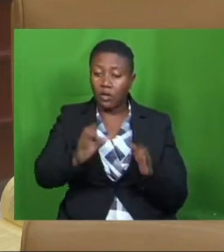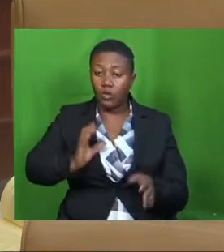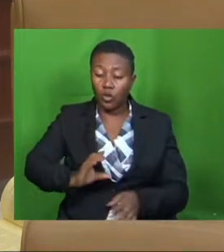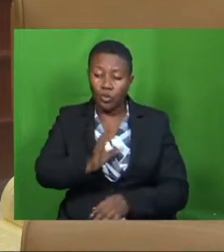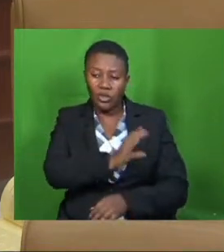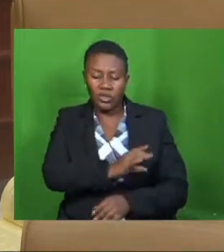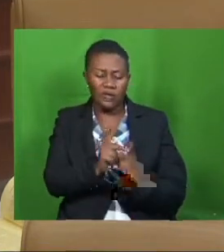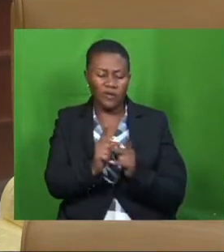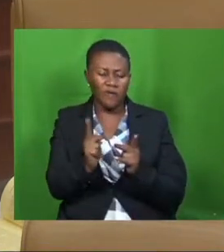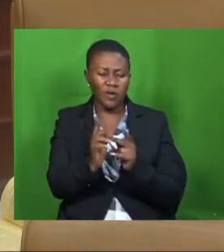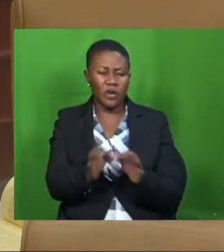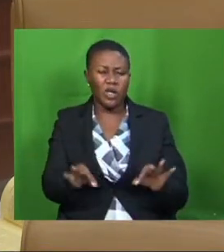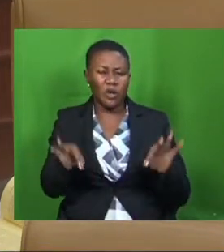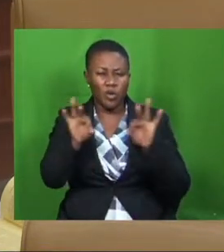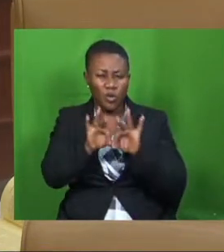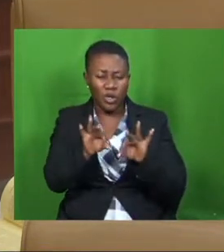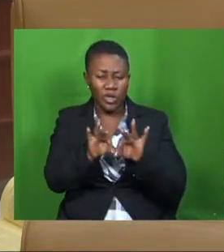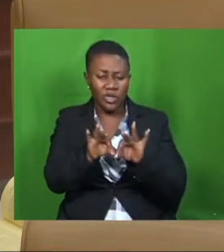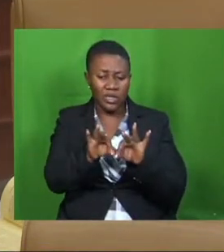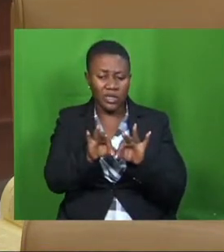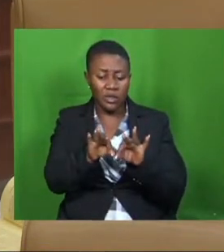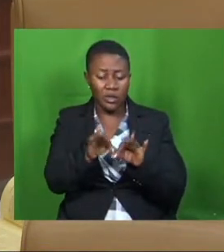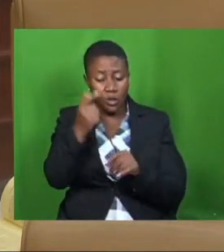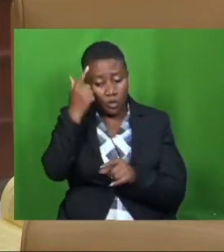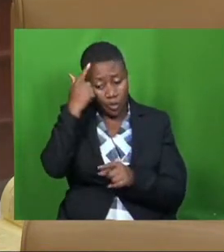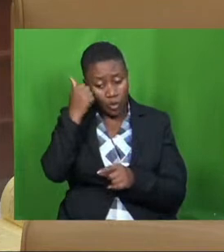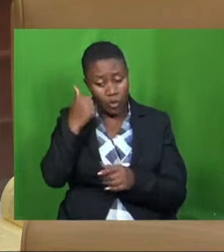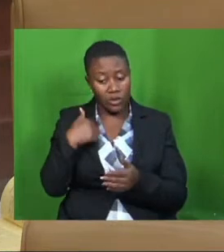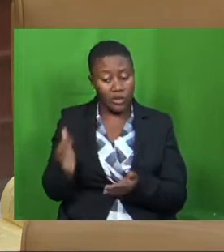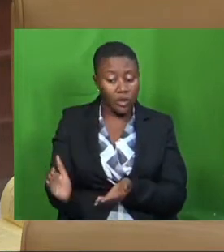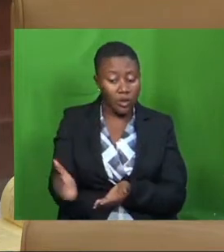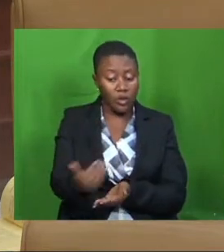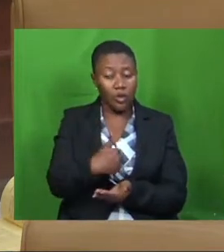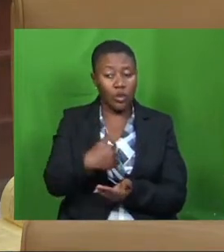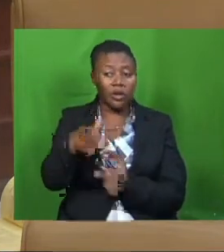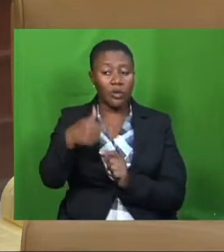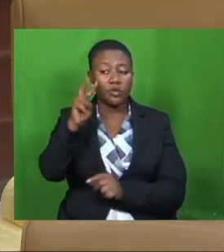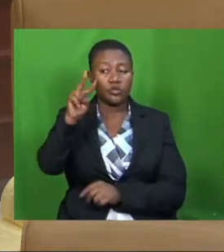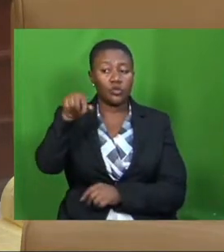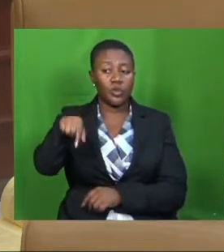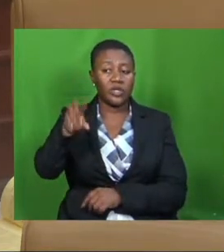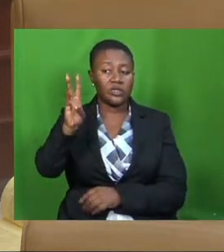ended 31st December 2018. The Speaker,